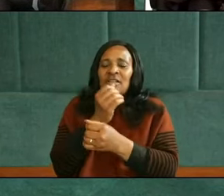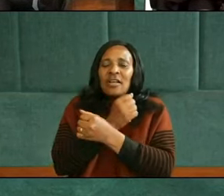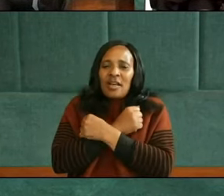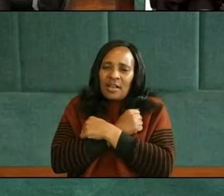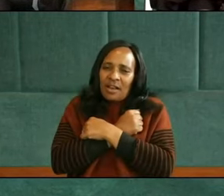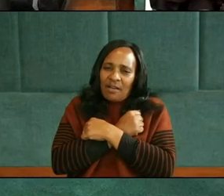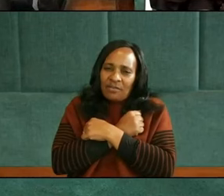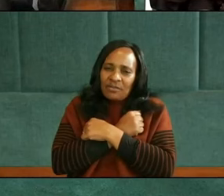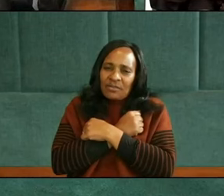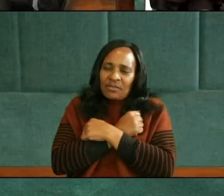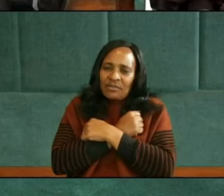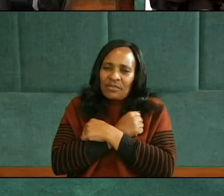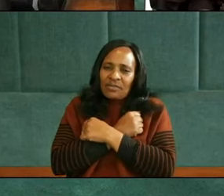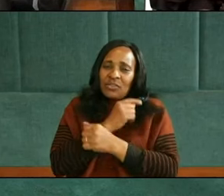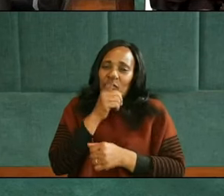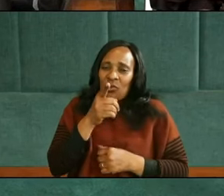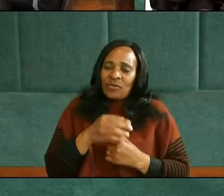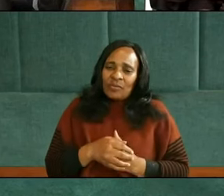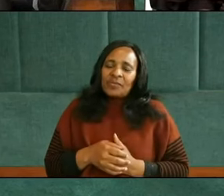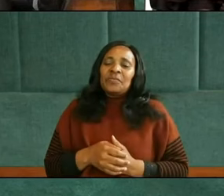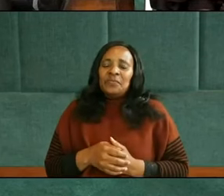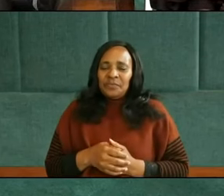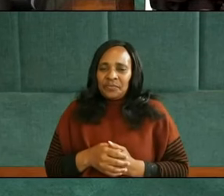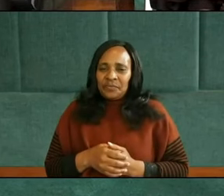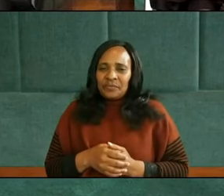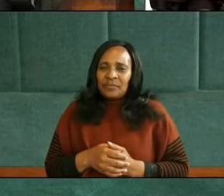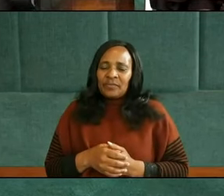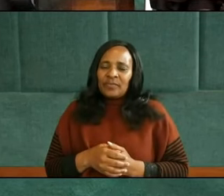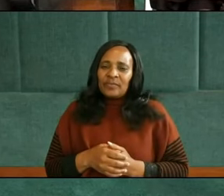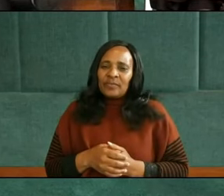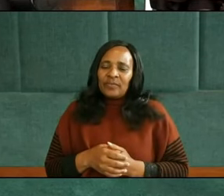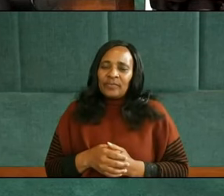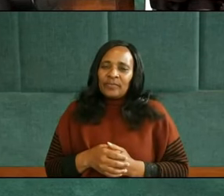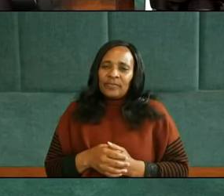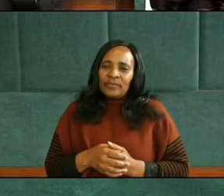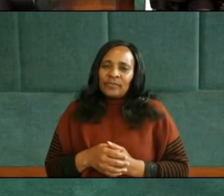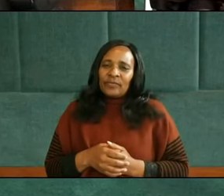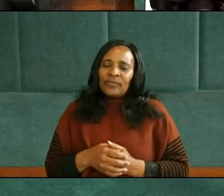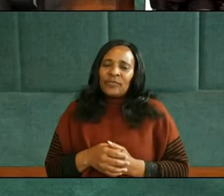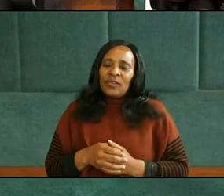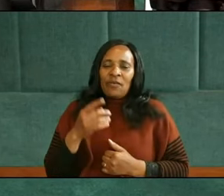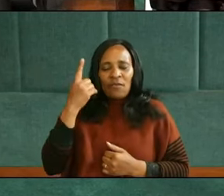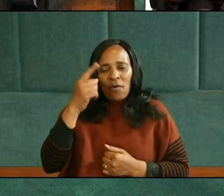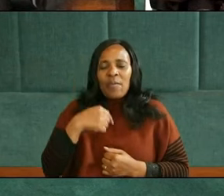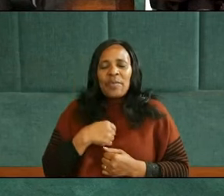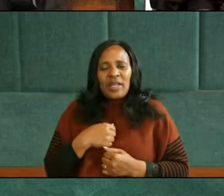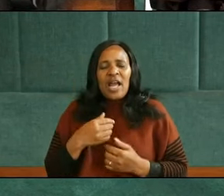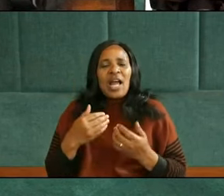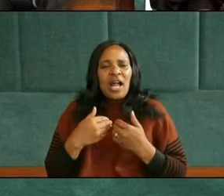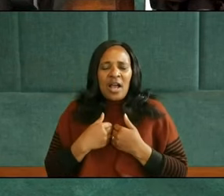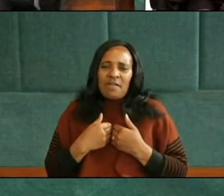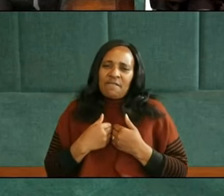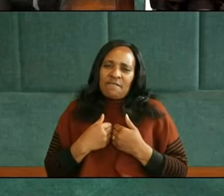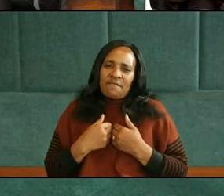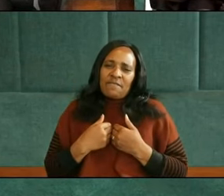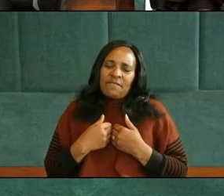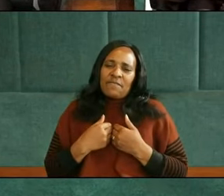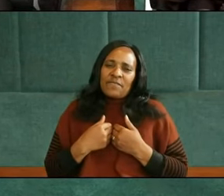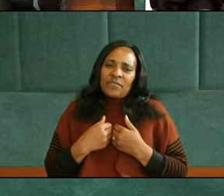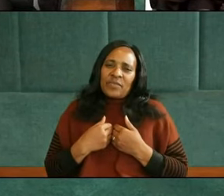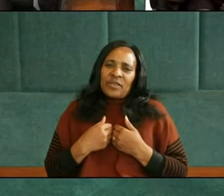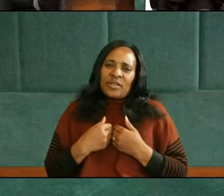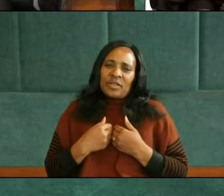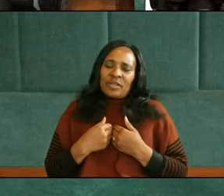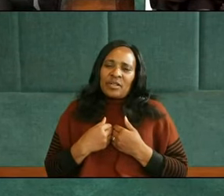loves you. Yeah. Oh, that's okay. Fantastic. Mm-hmm. Maybe for me, I'll have